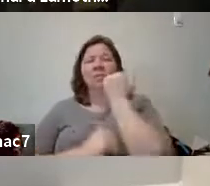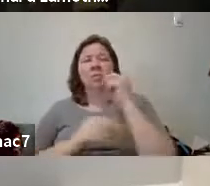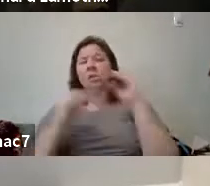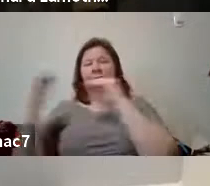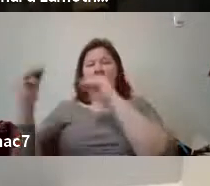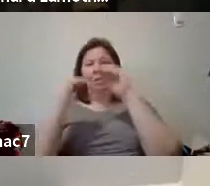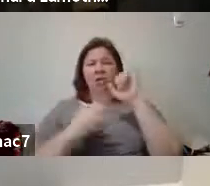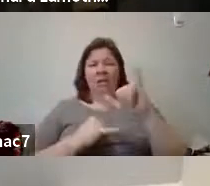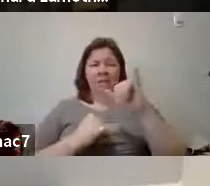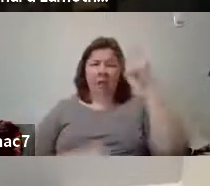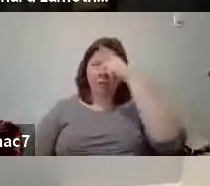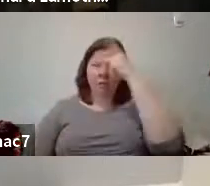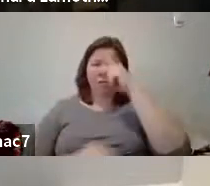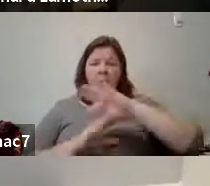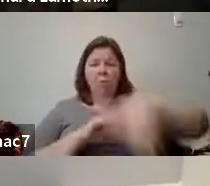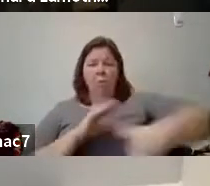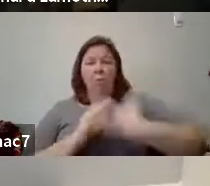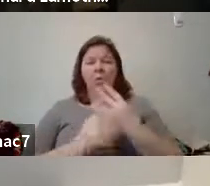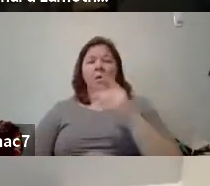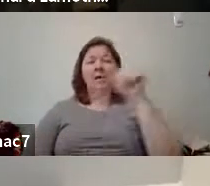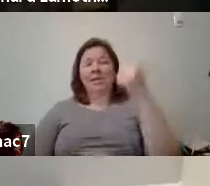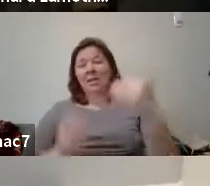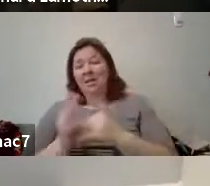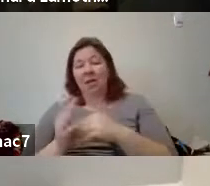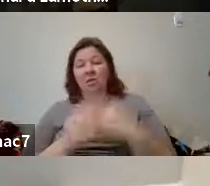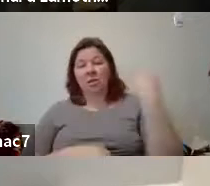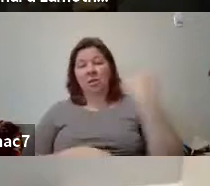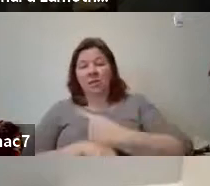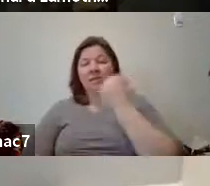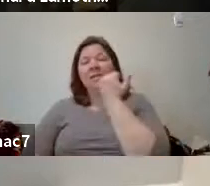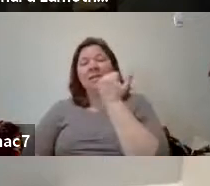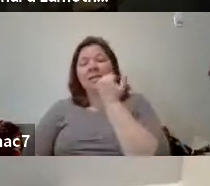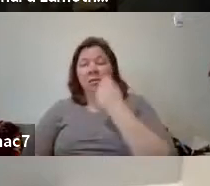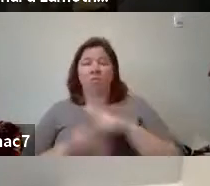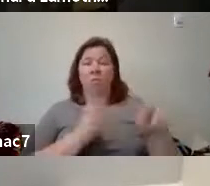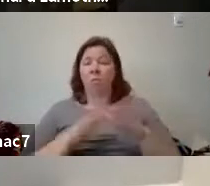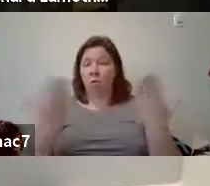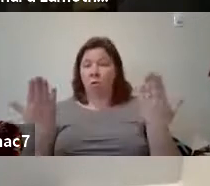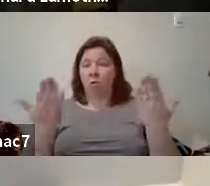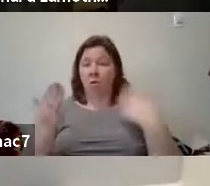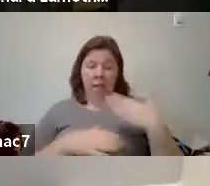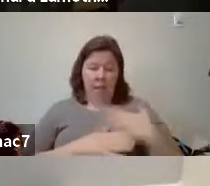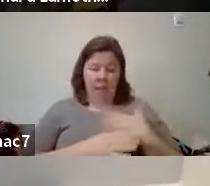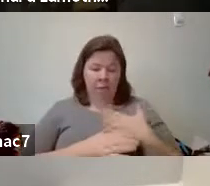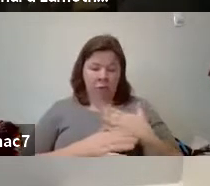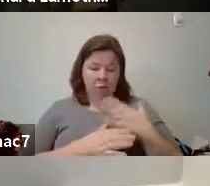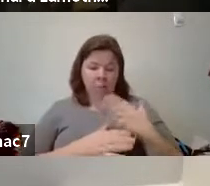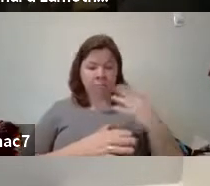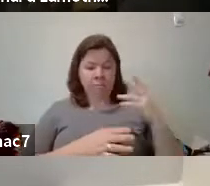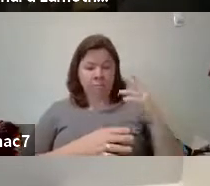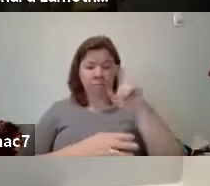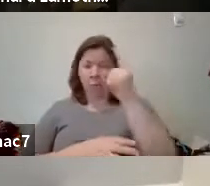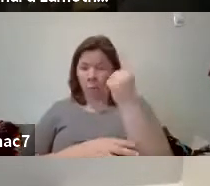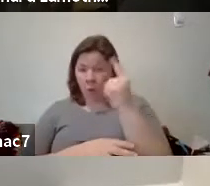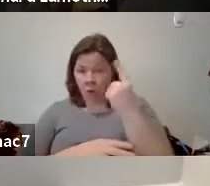world. I wrote a book called The $10,000 a Day Dentist. And what I did was I took an average dollar